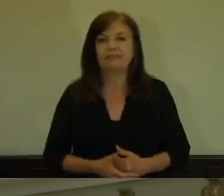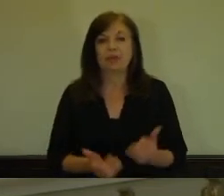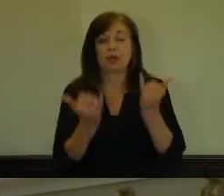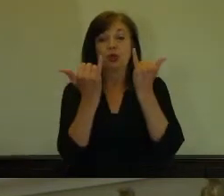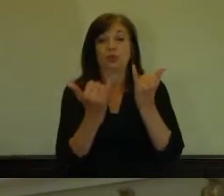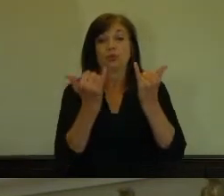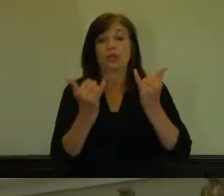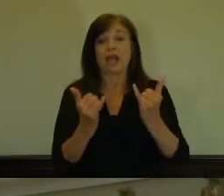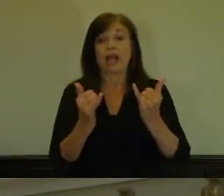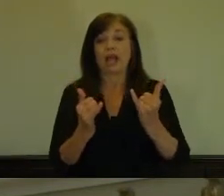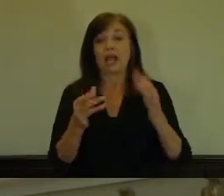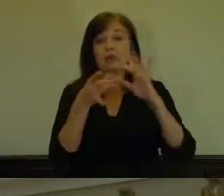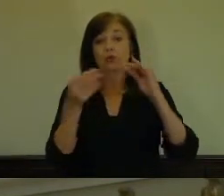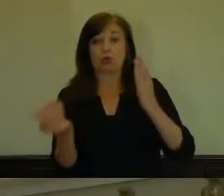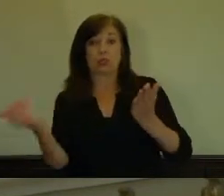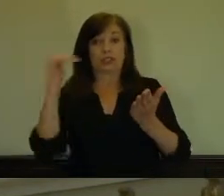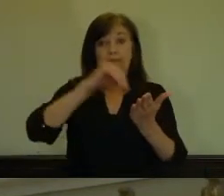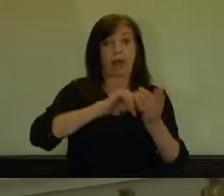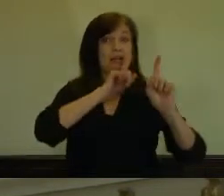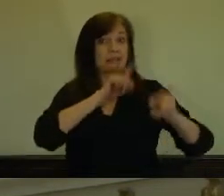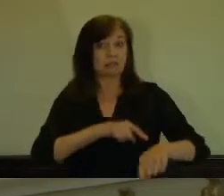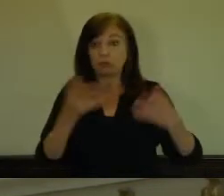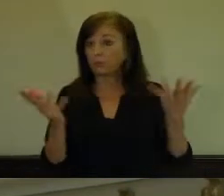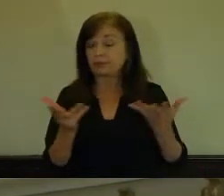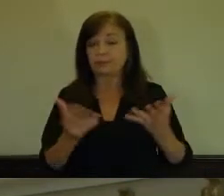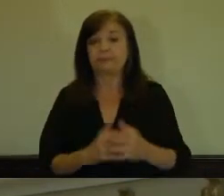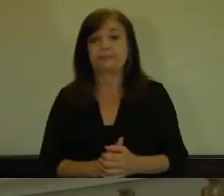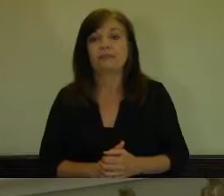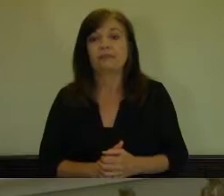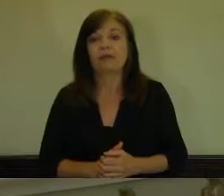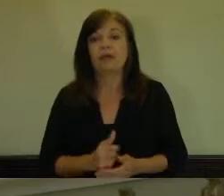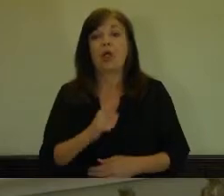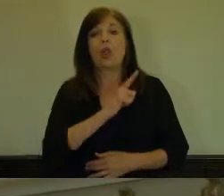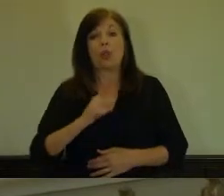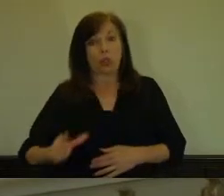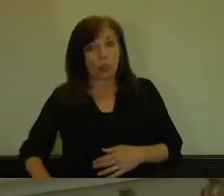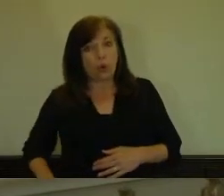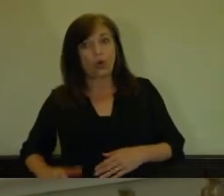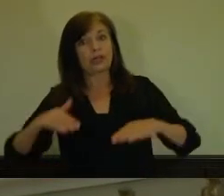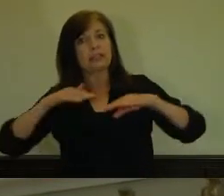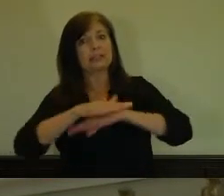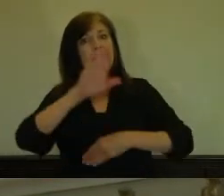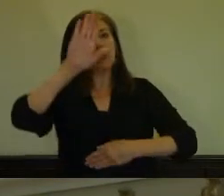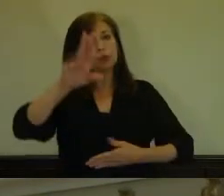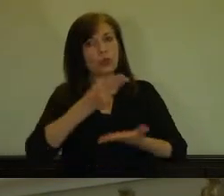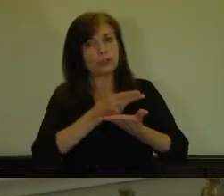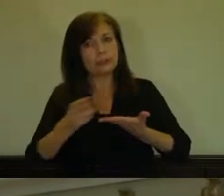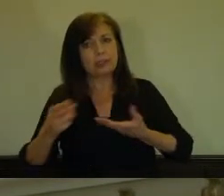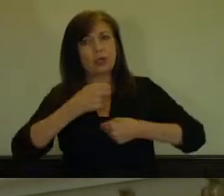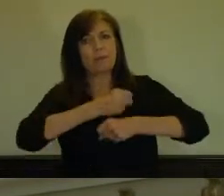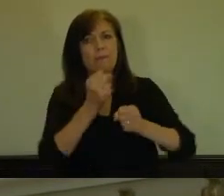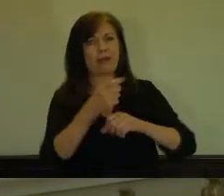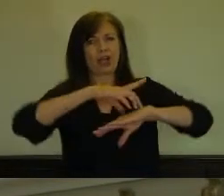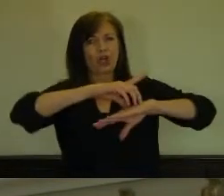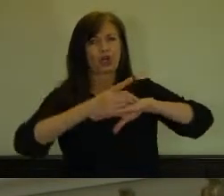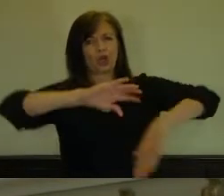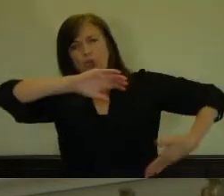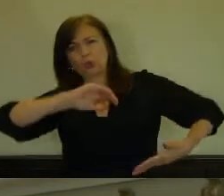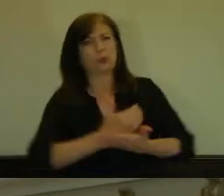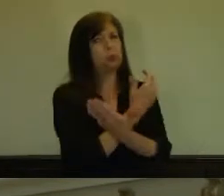Today's response, palm response, is, "Lord, send out your spirit and renew the face of the